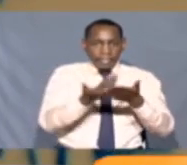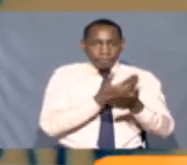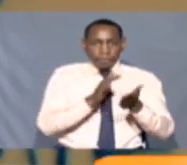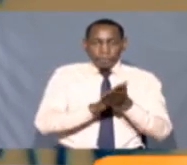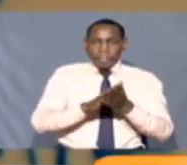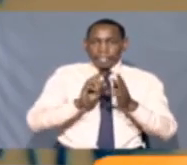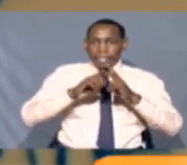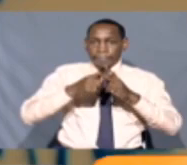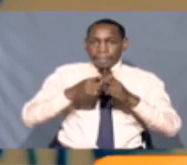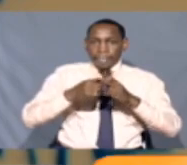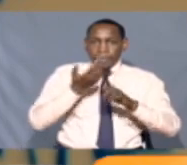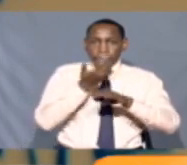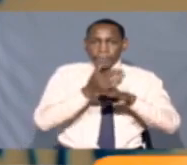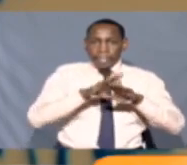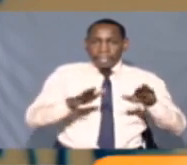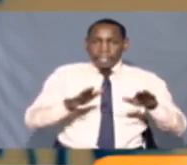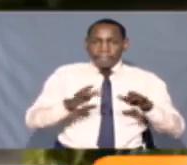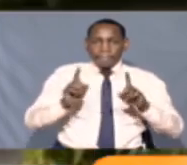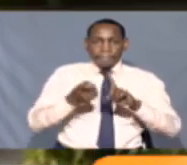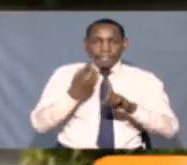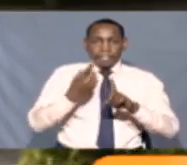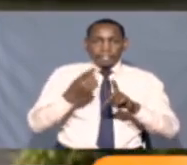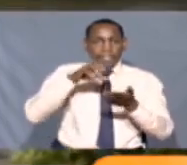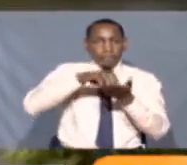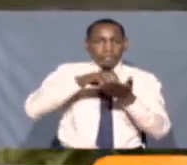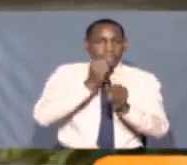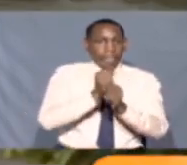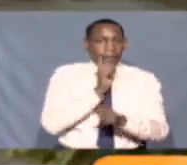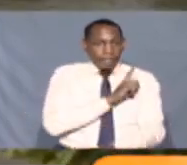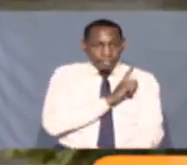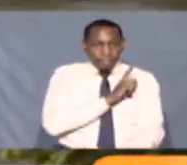of the riparian land to its original state done.